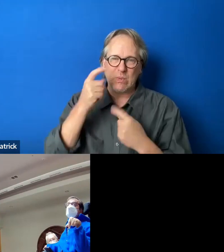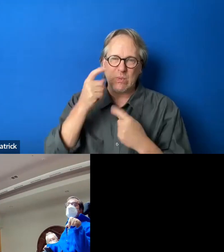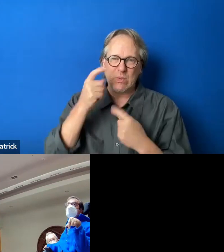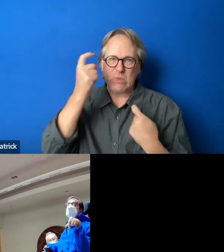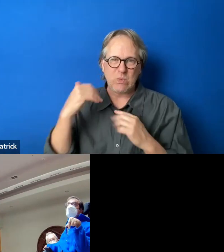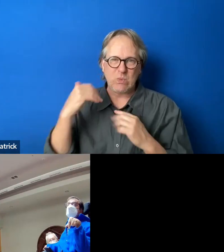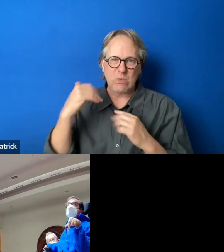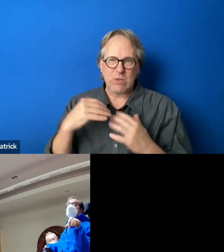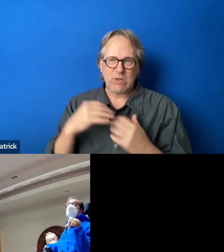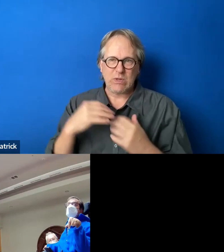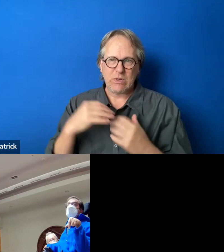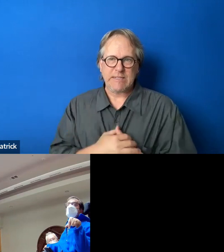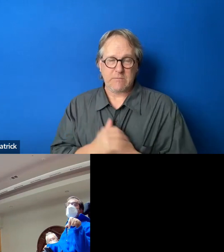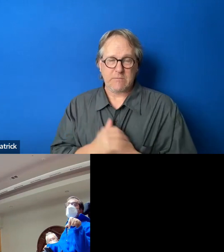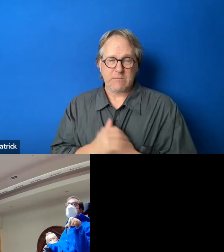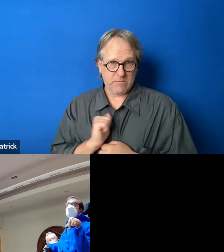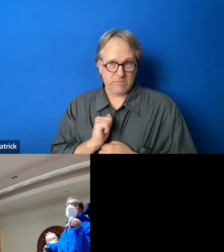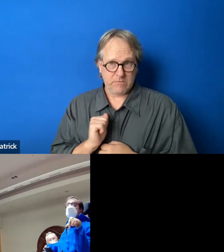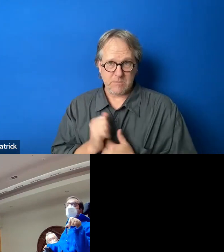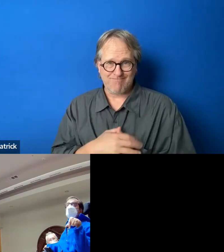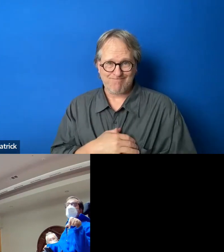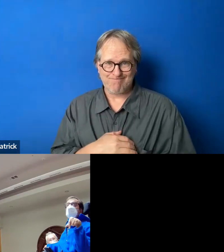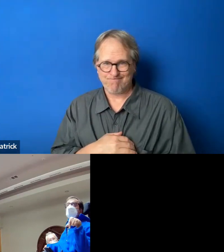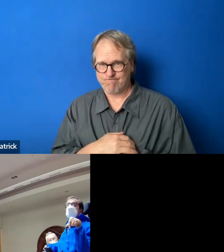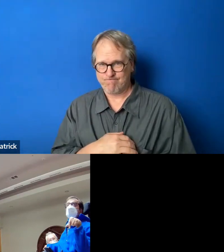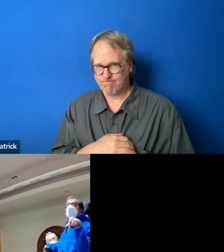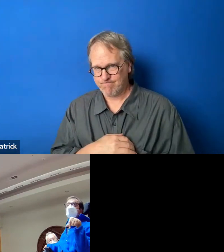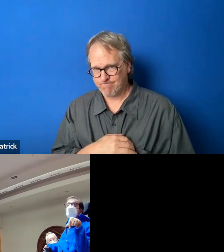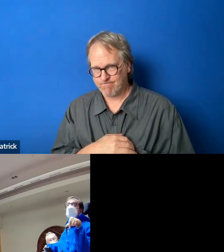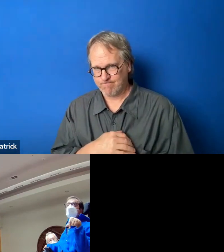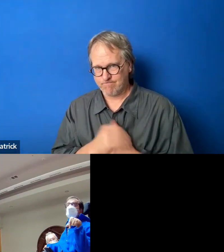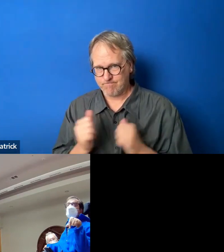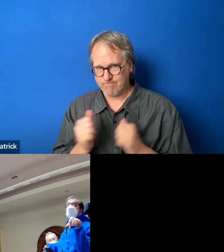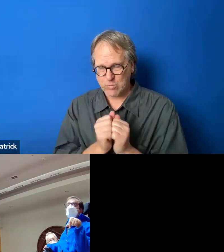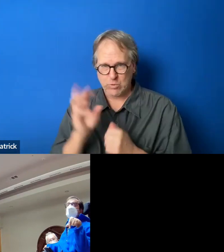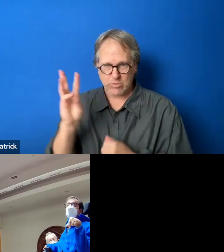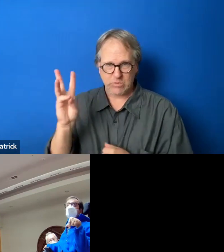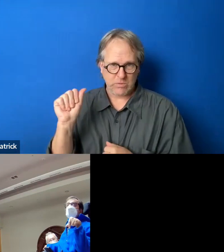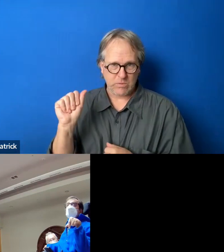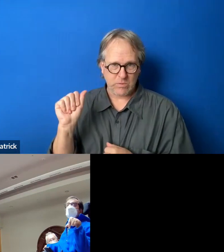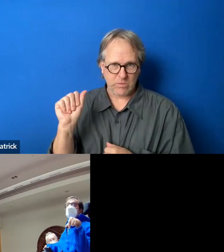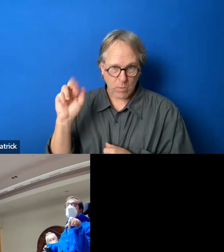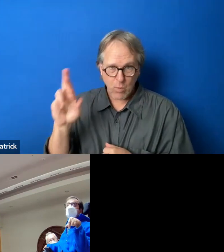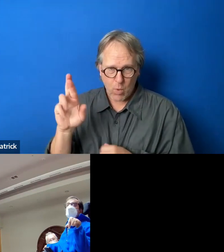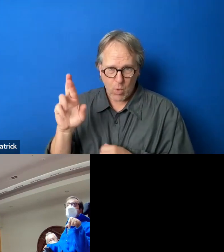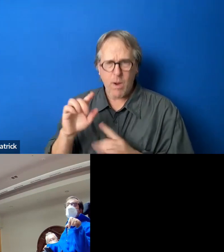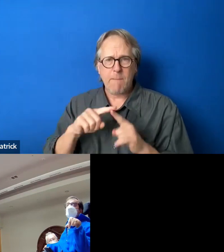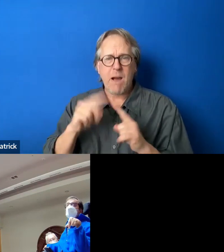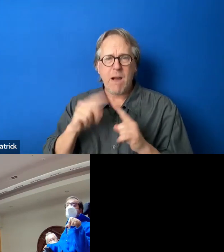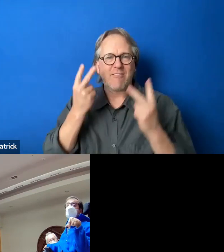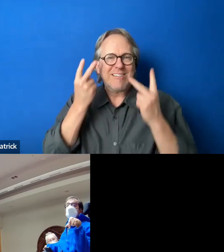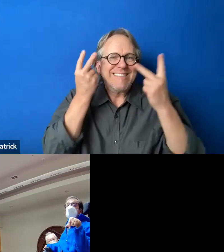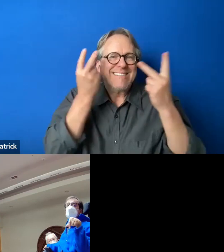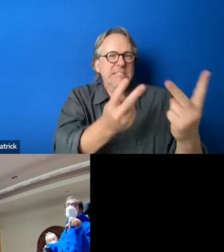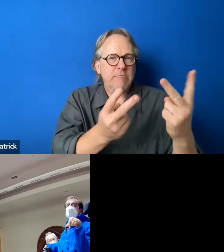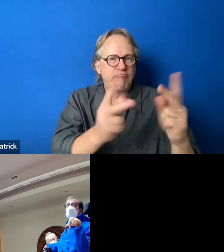I have no personal experience of, but I see the weight of that in